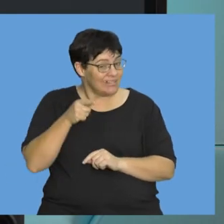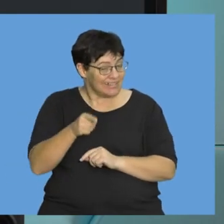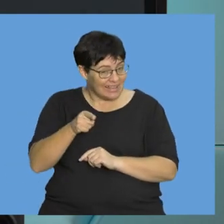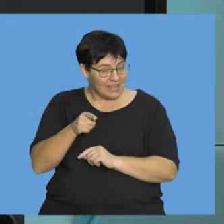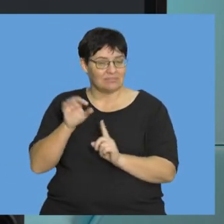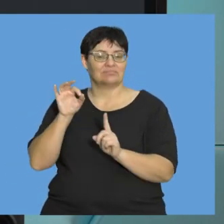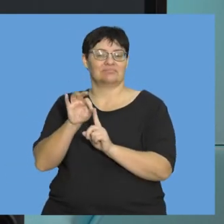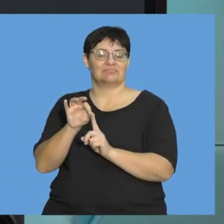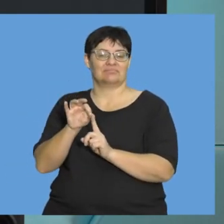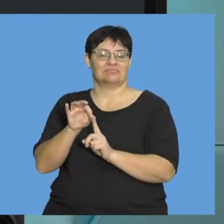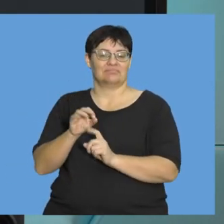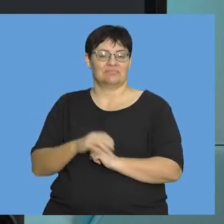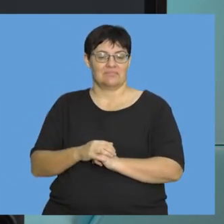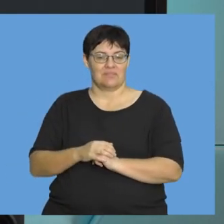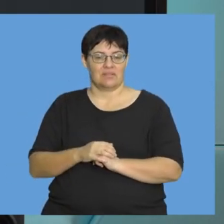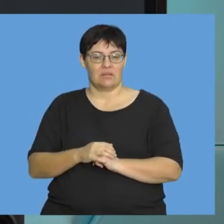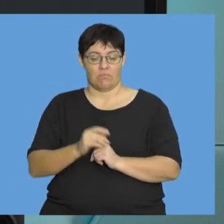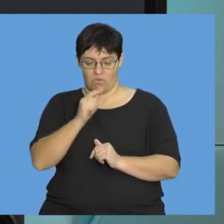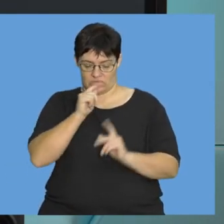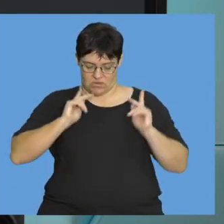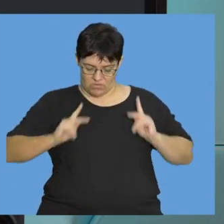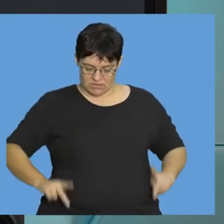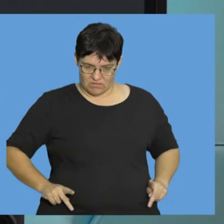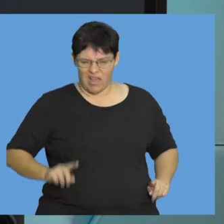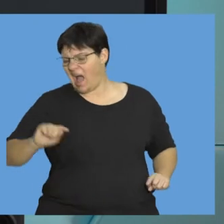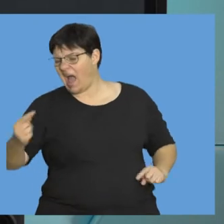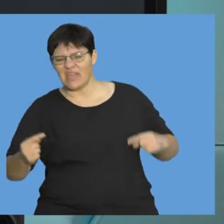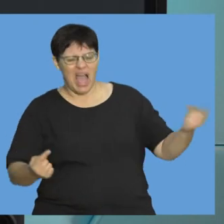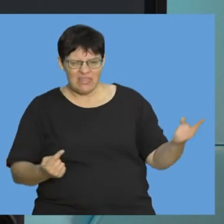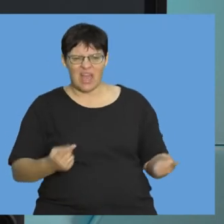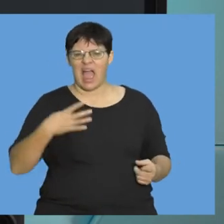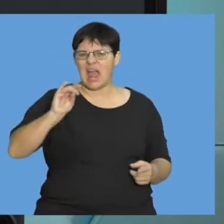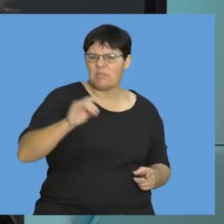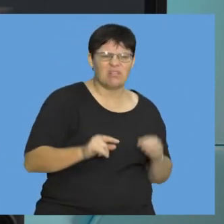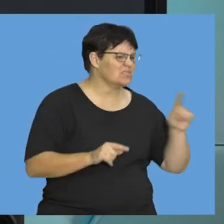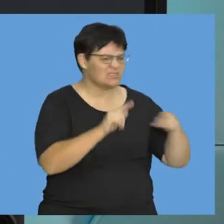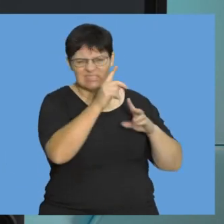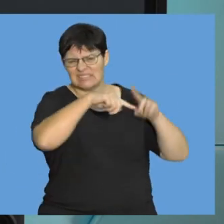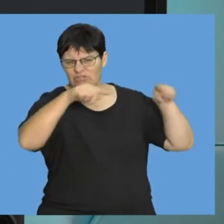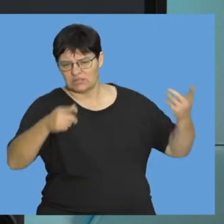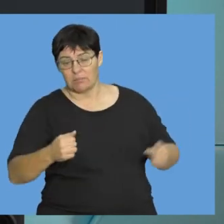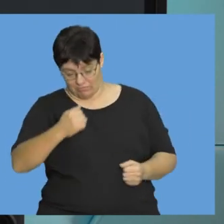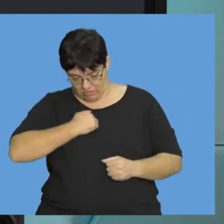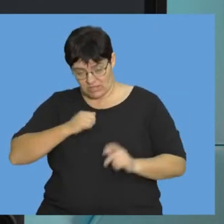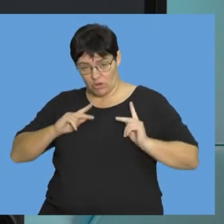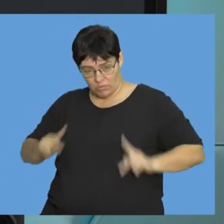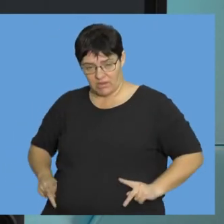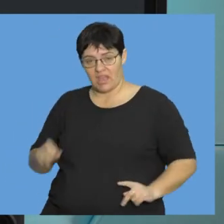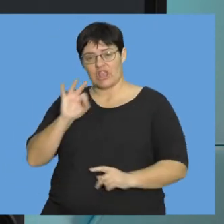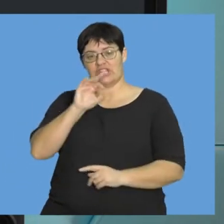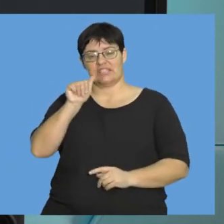best temperature for that particular organism. And we're using us, other organisms might be different, but for